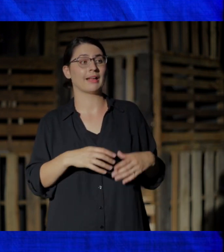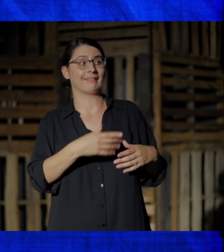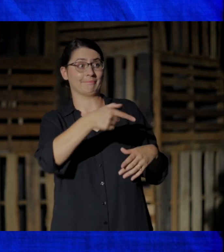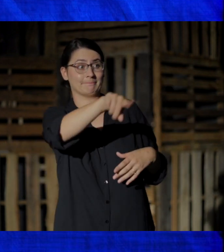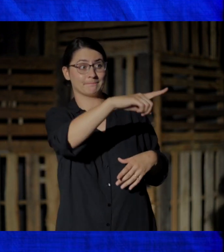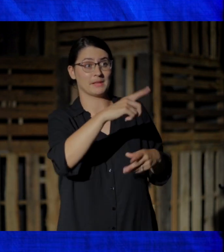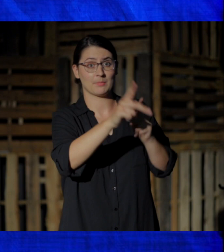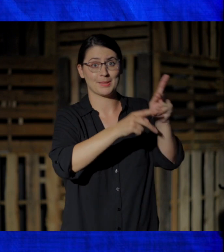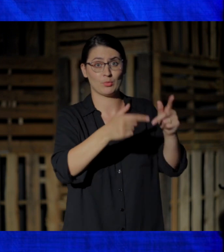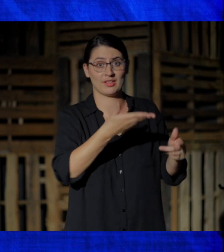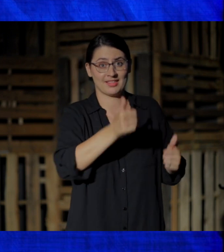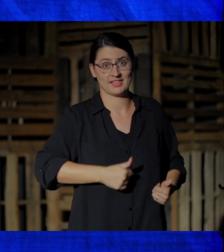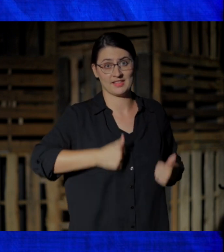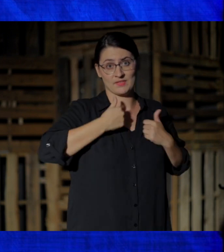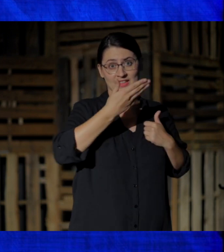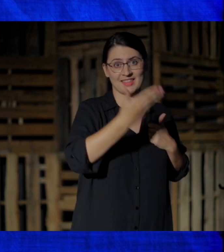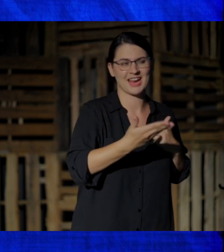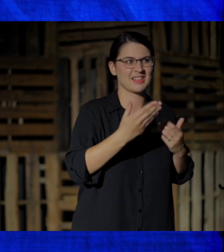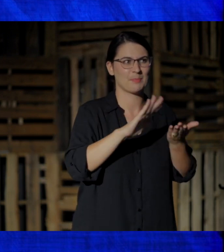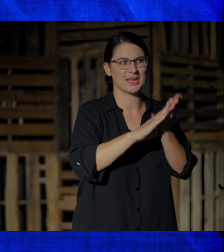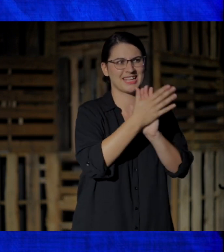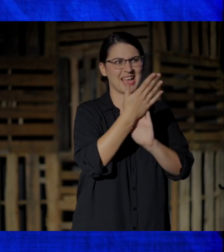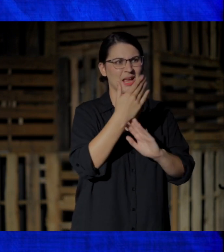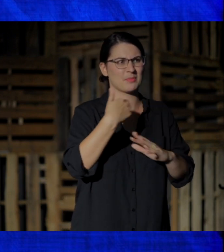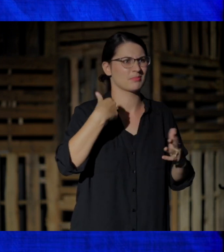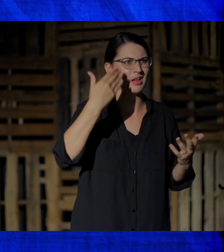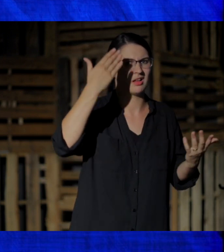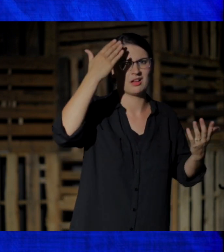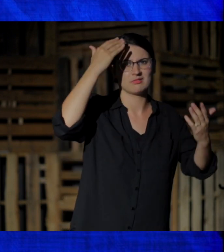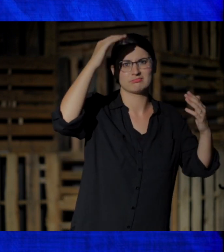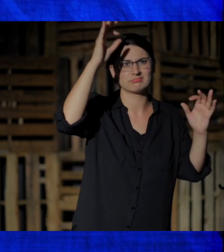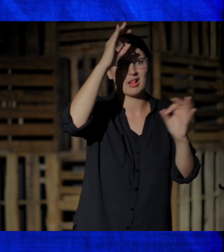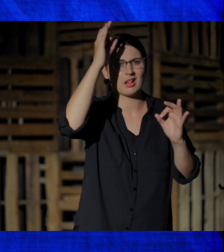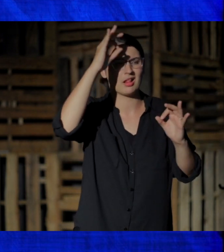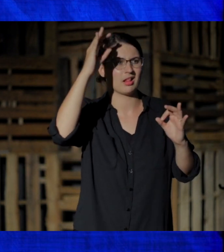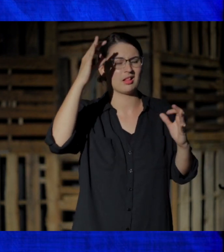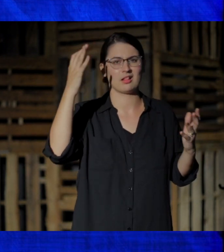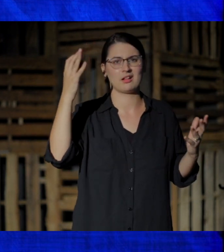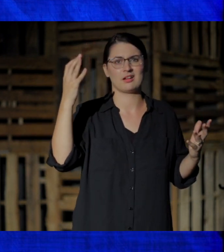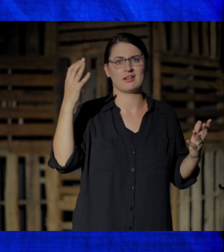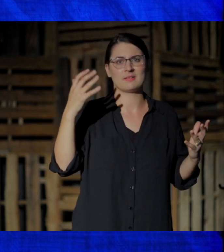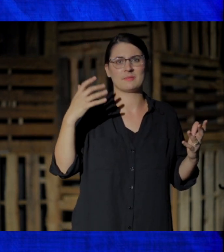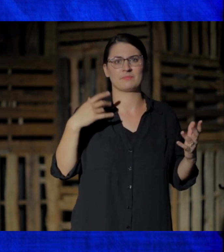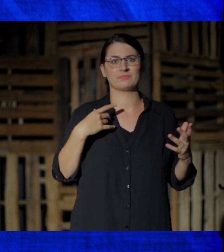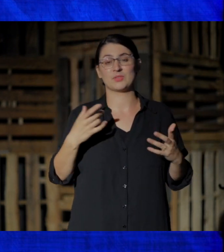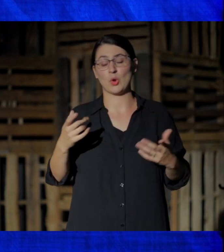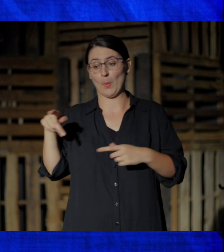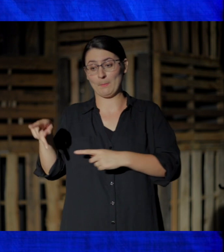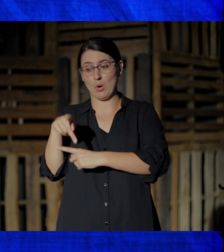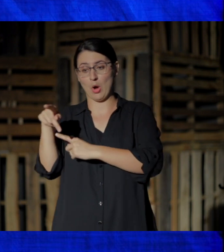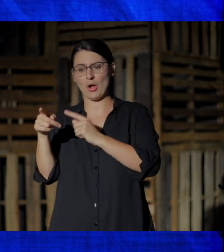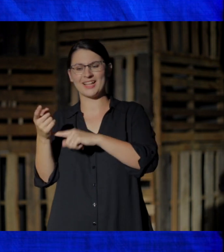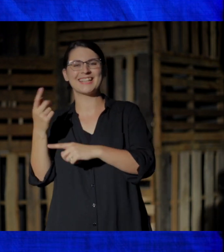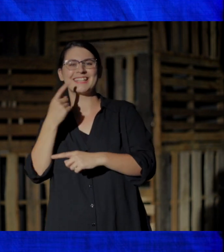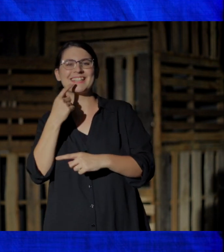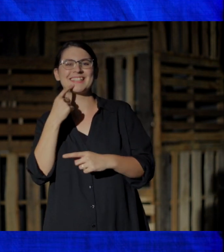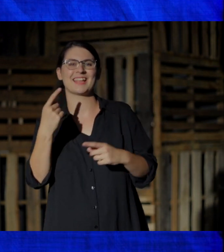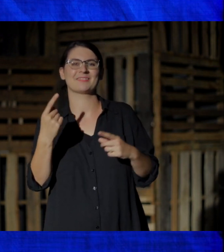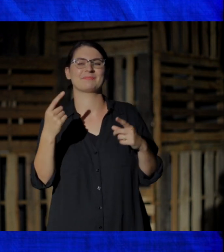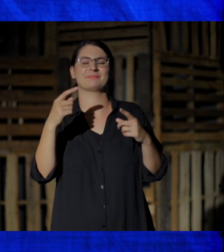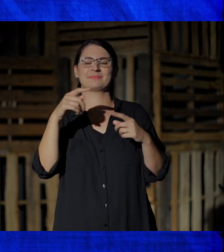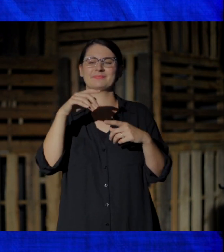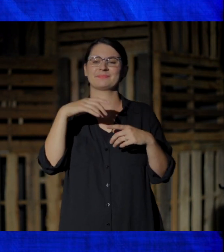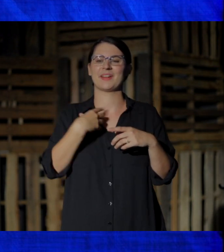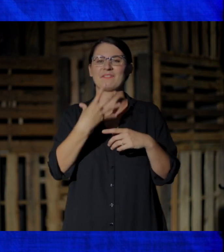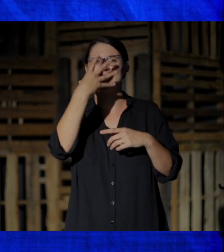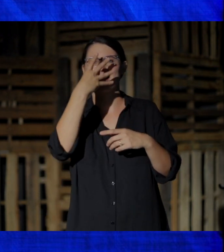uninformed about what happens to people who die. I love what Paul says here, too, by the way. He says they fell asleep. Now, some use this as a verse, it's a